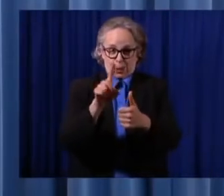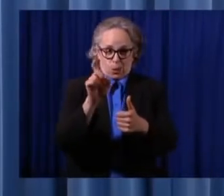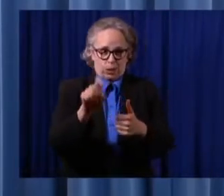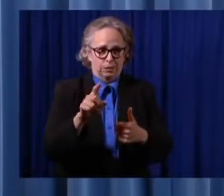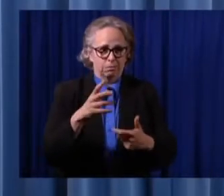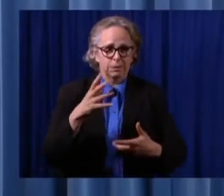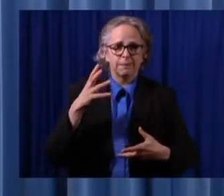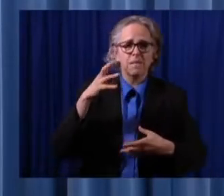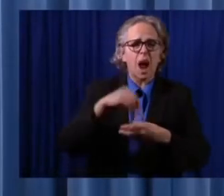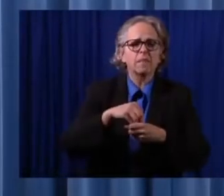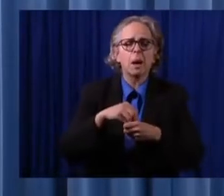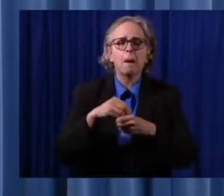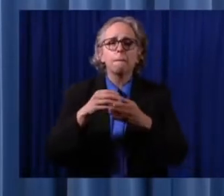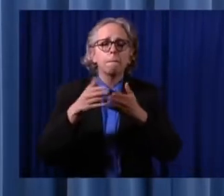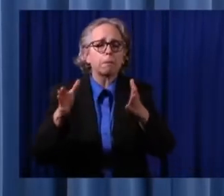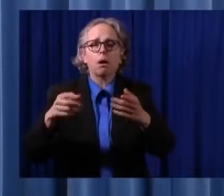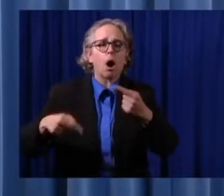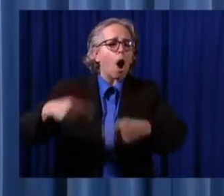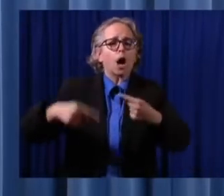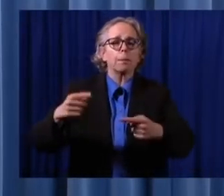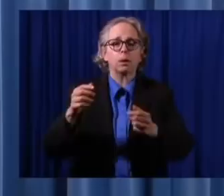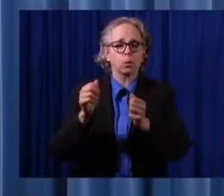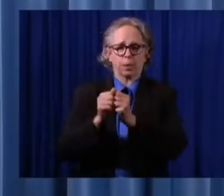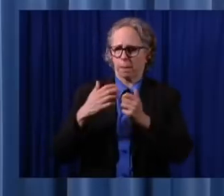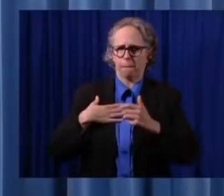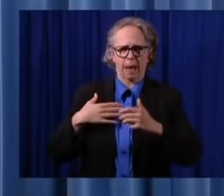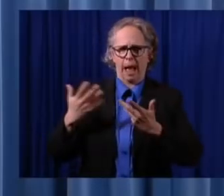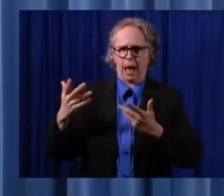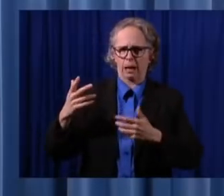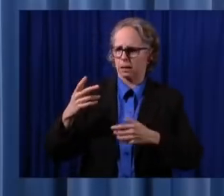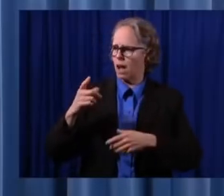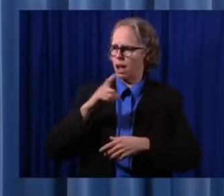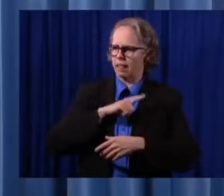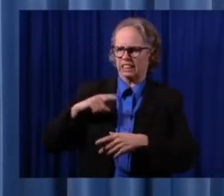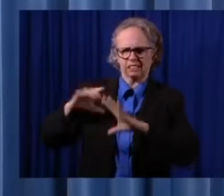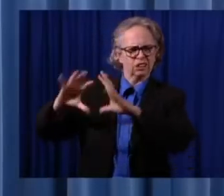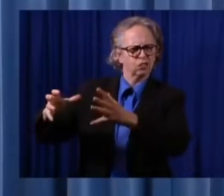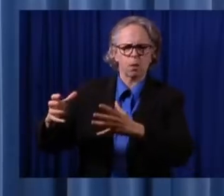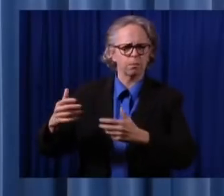so I'm not going to contradict what they said. But